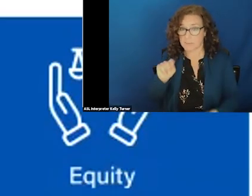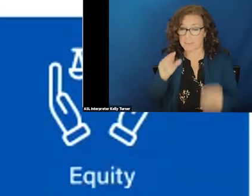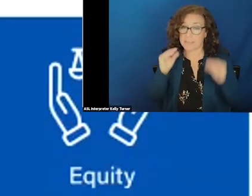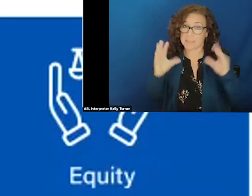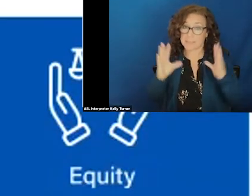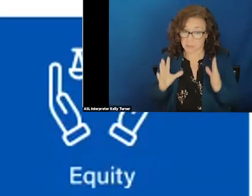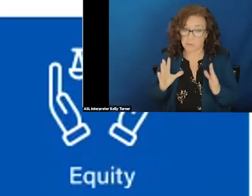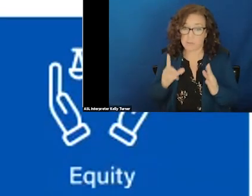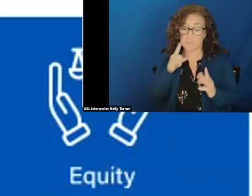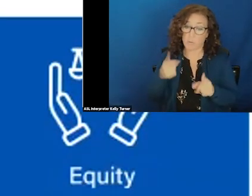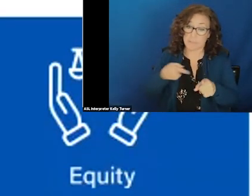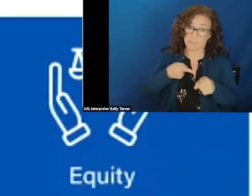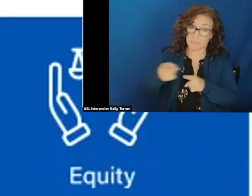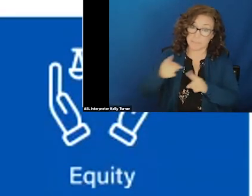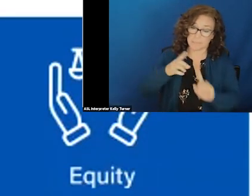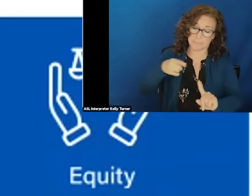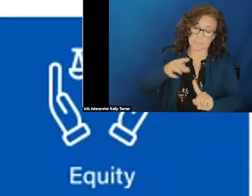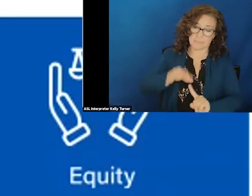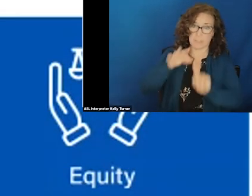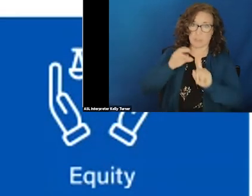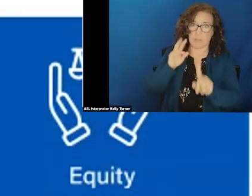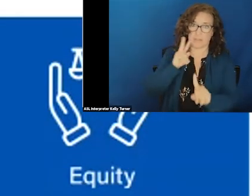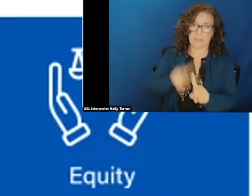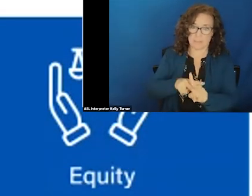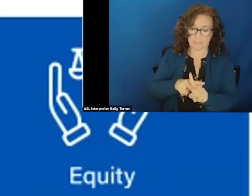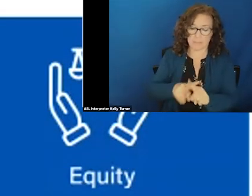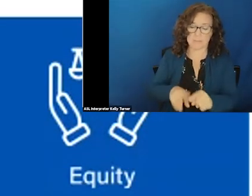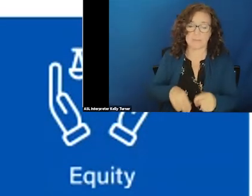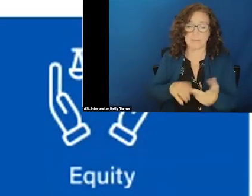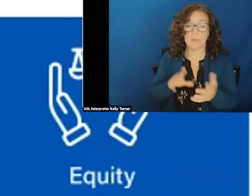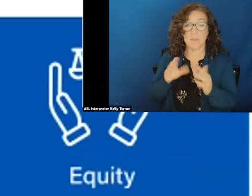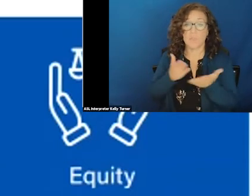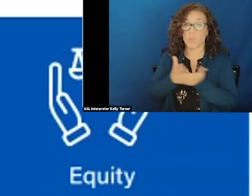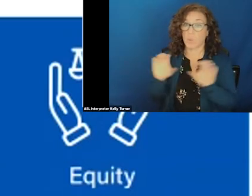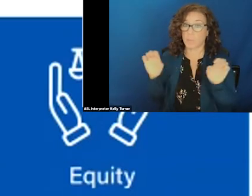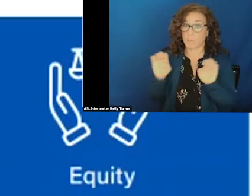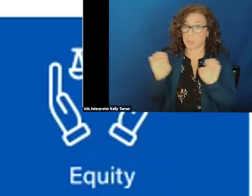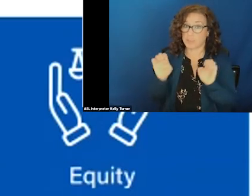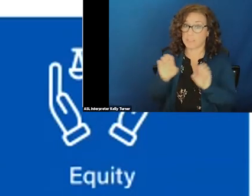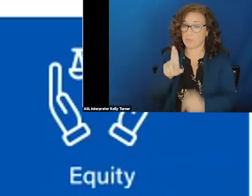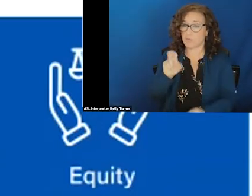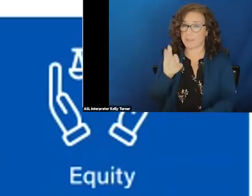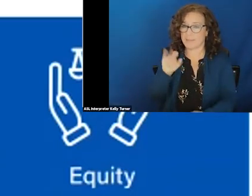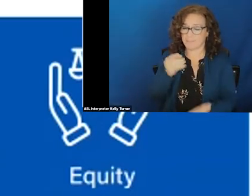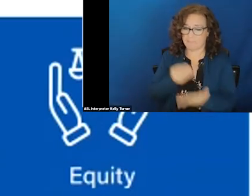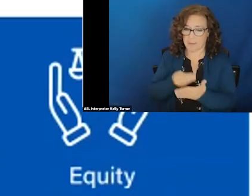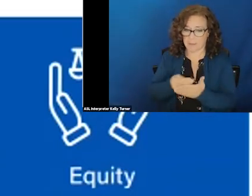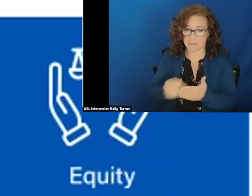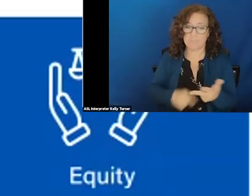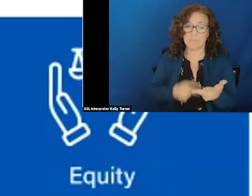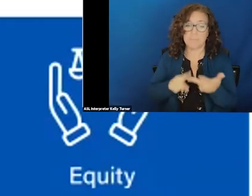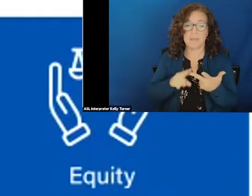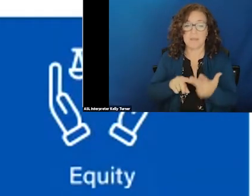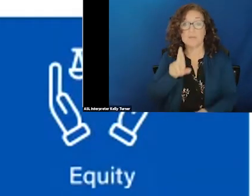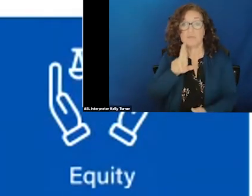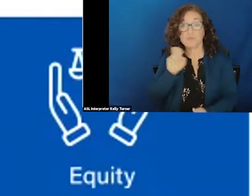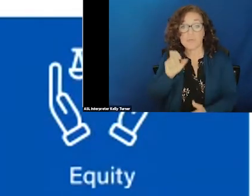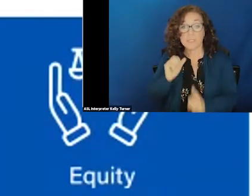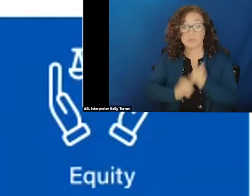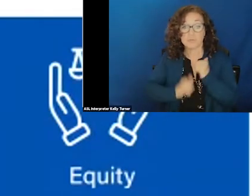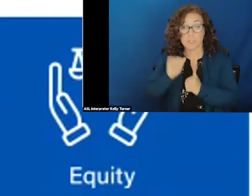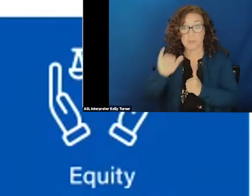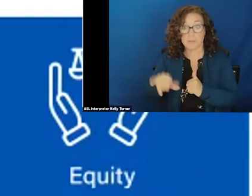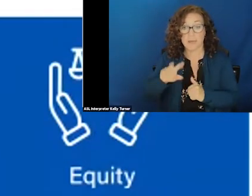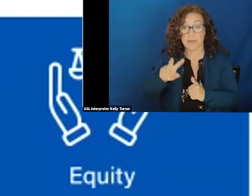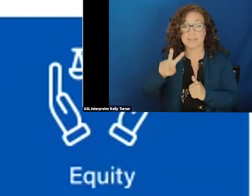assistant principal position. While it may seem that these are mostly administrative positions, I want to make sure